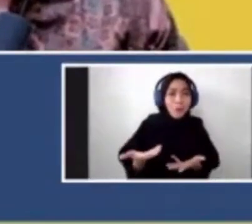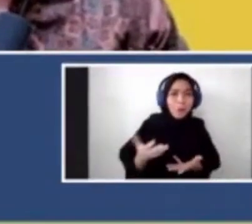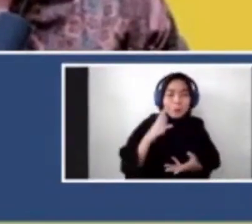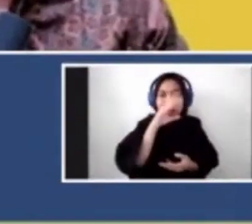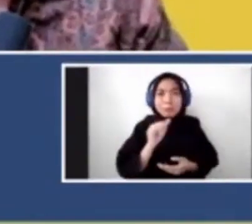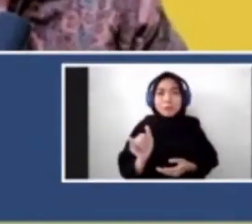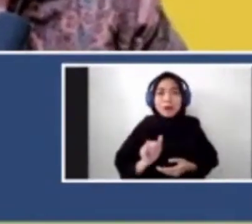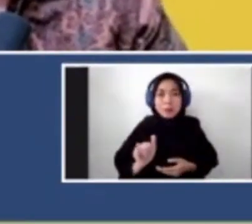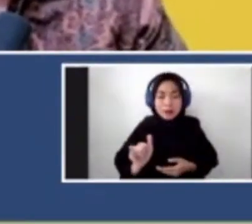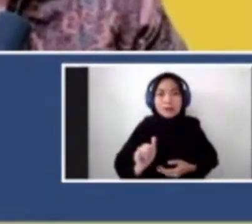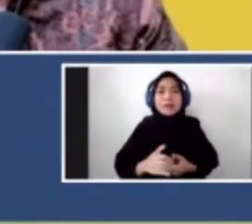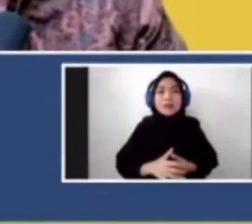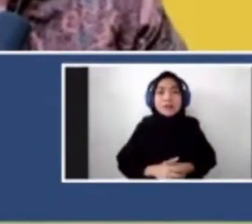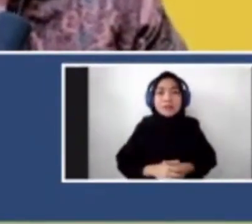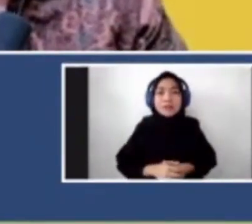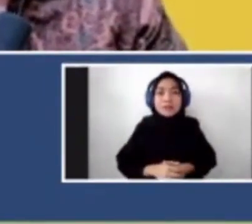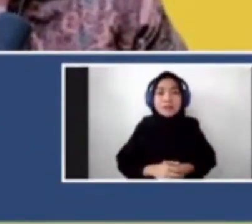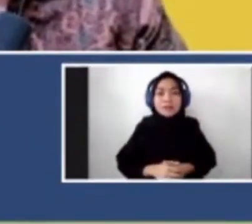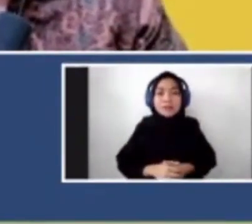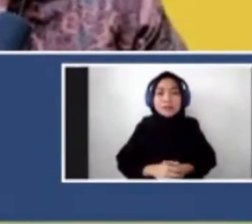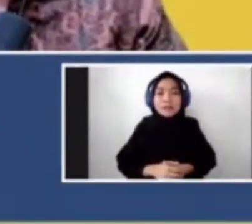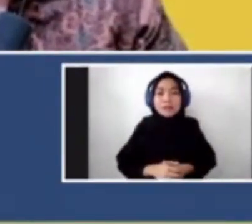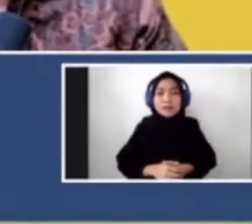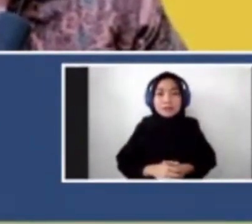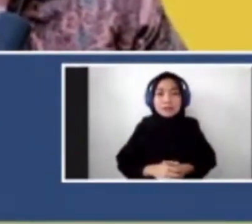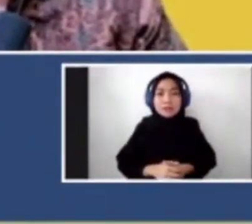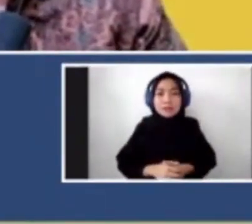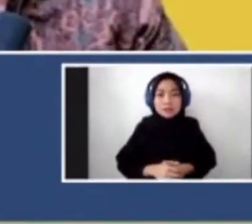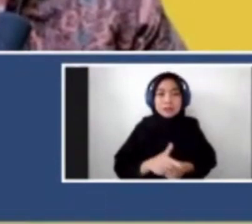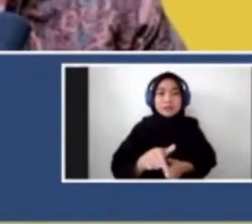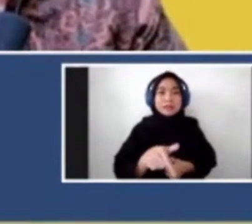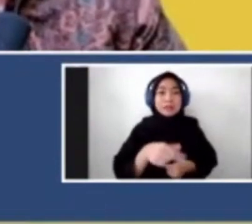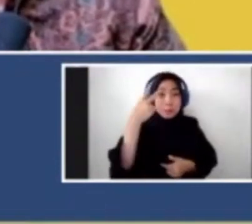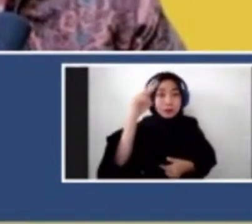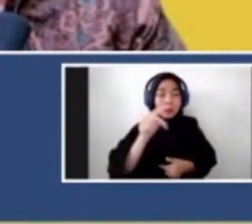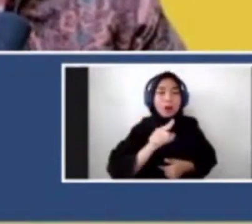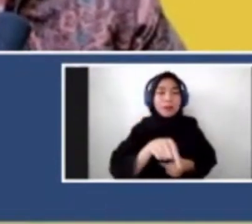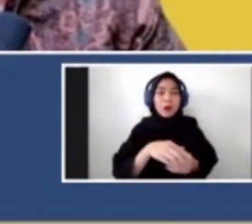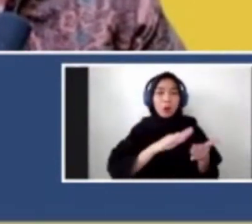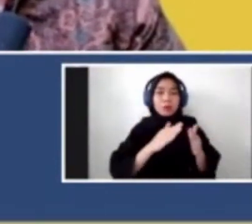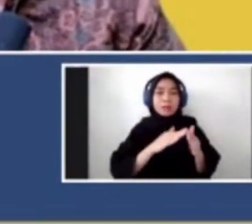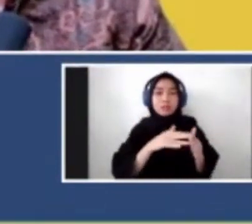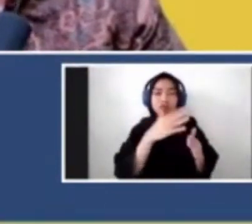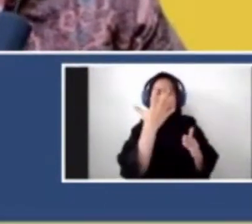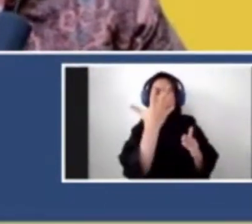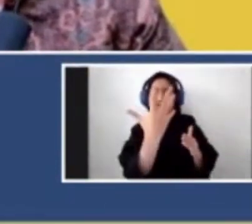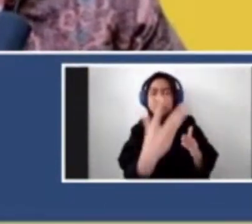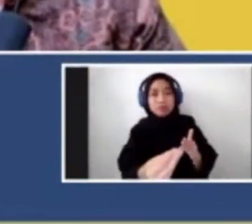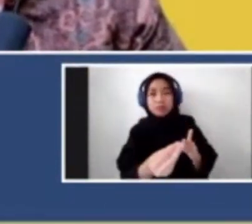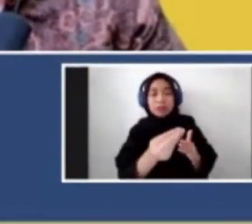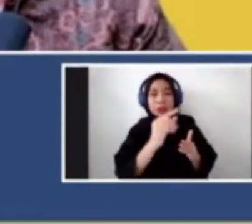times there are communities that are far removed from